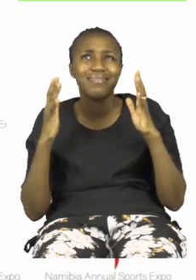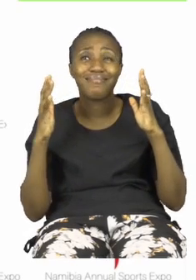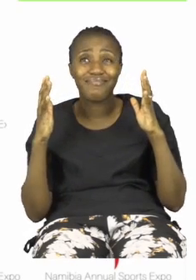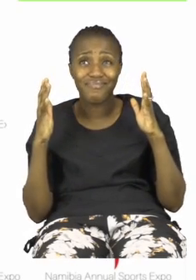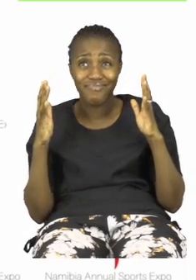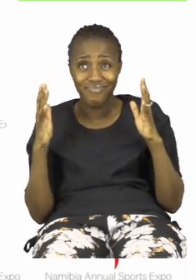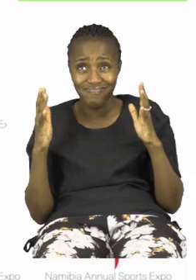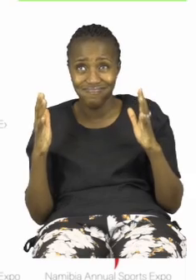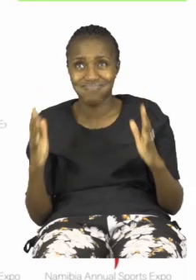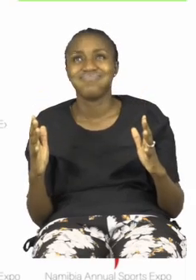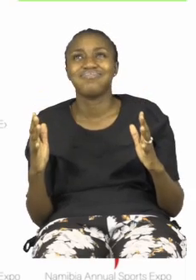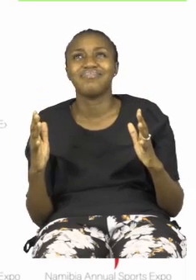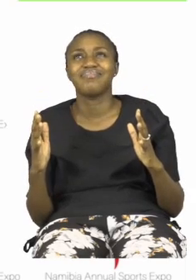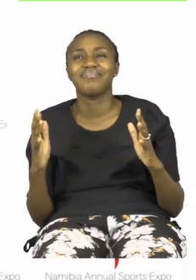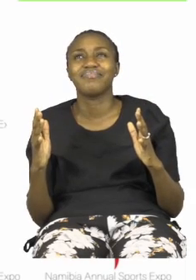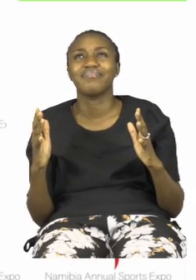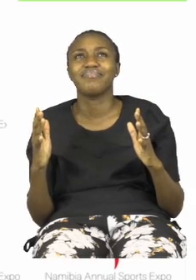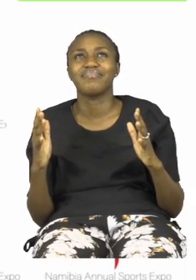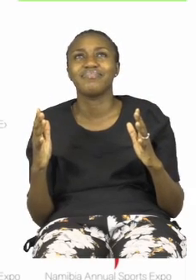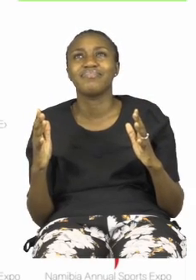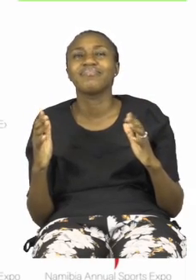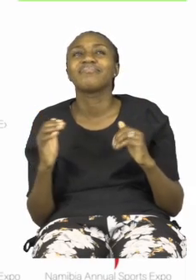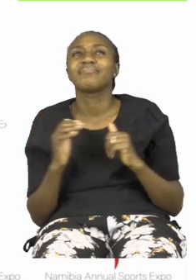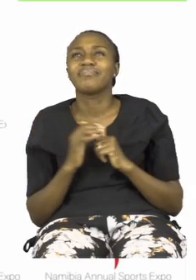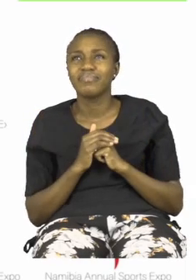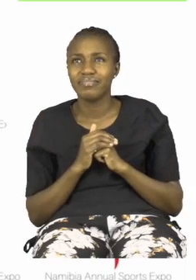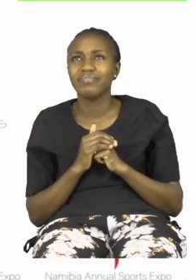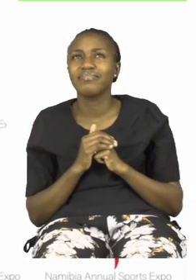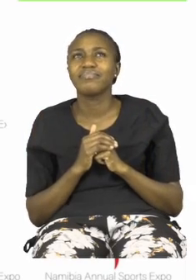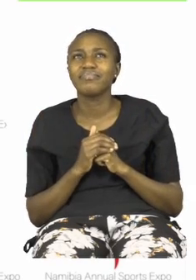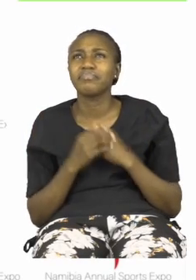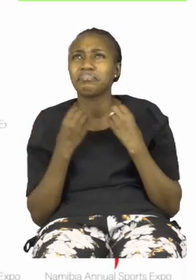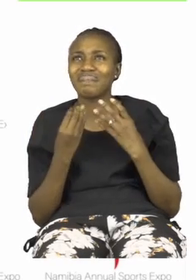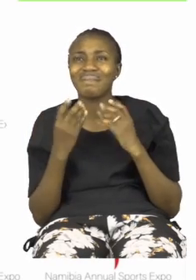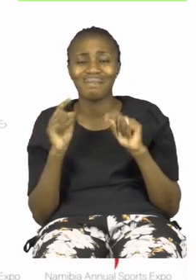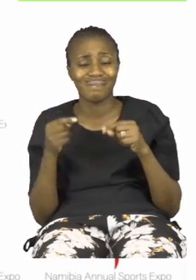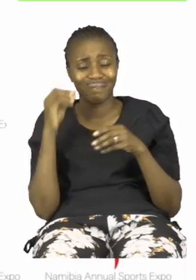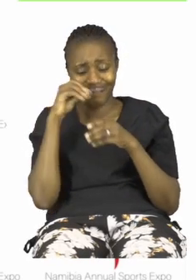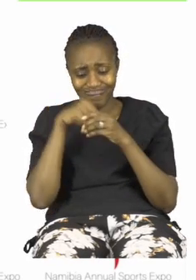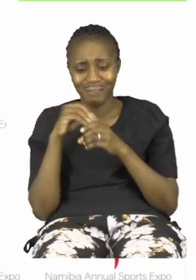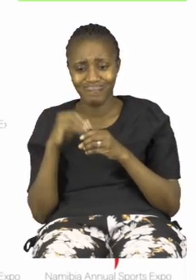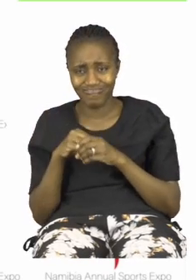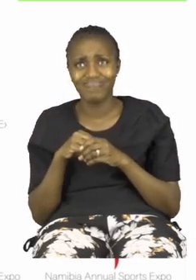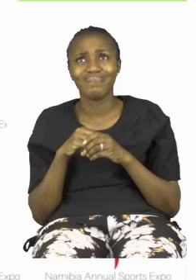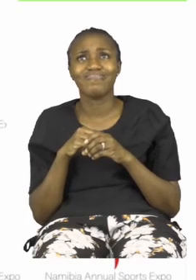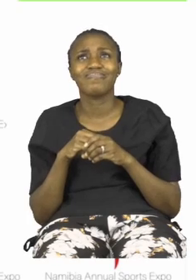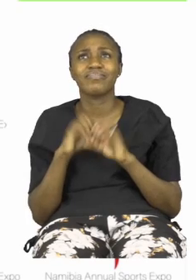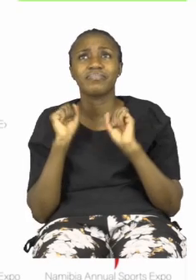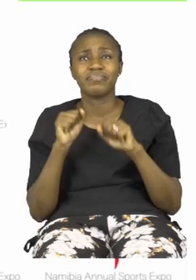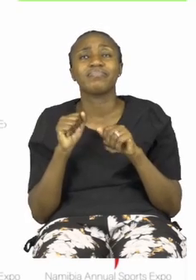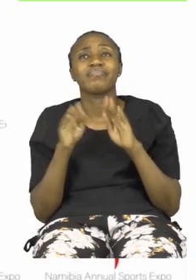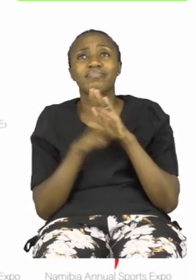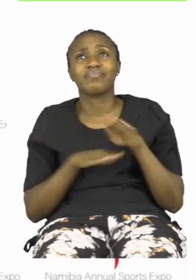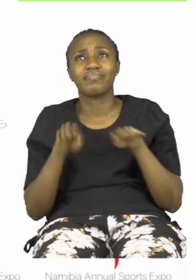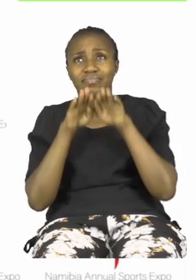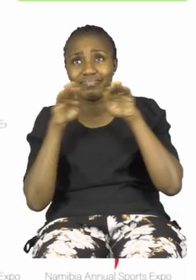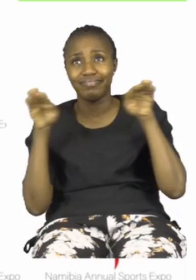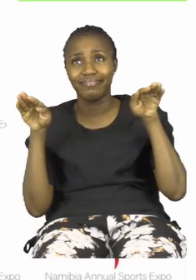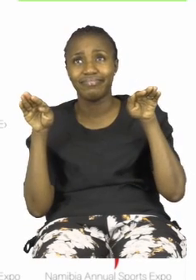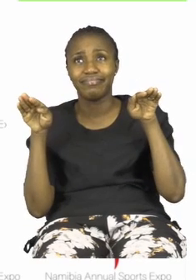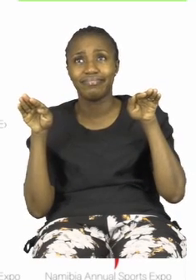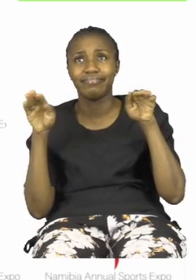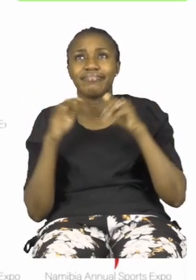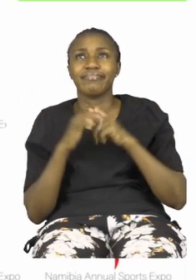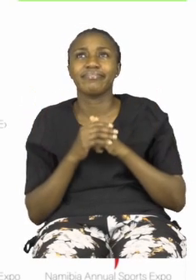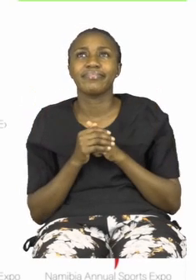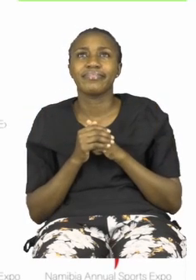It's a ecosystem of a lot of things that we have to implement. All right. Now, just some of